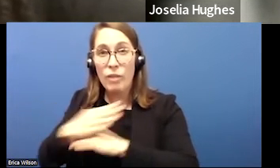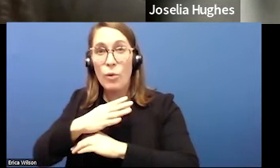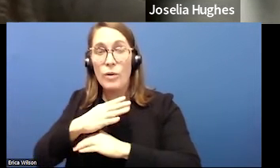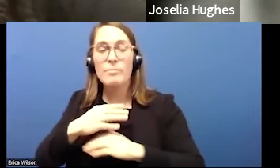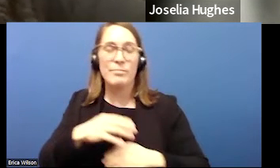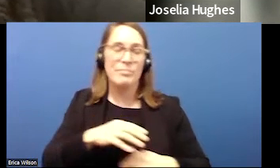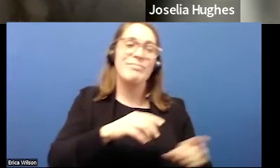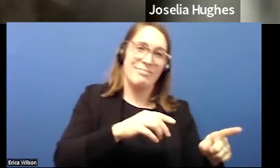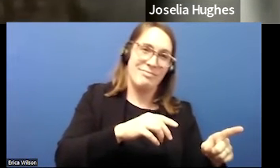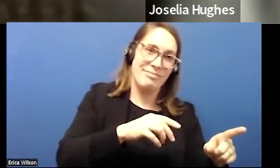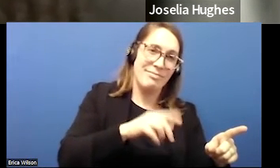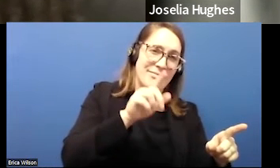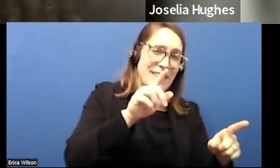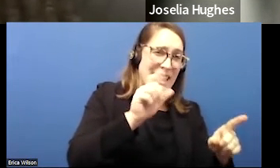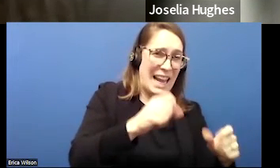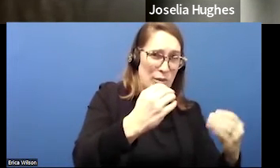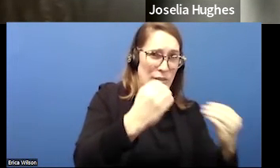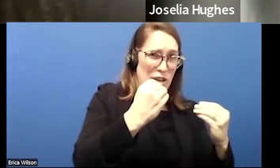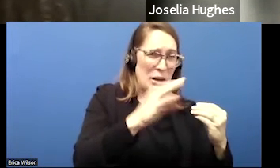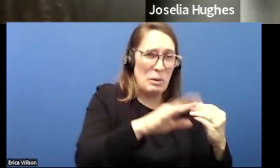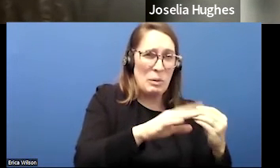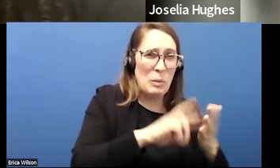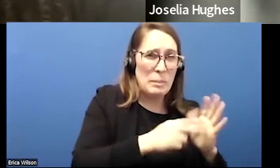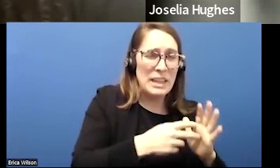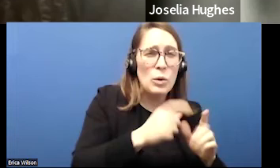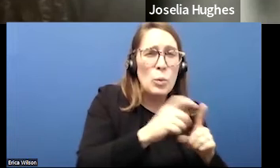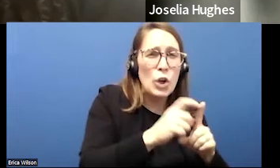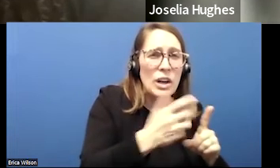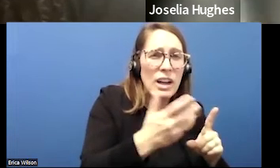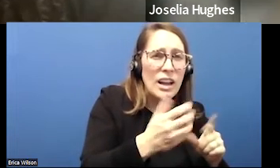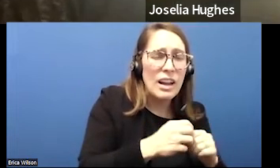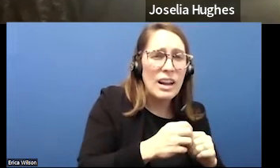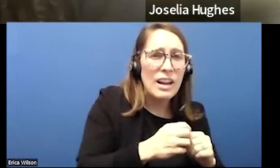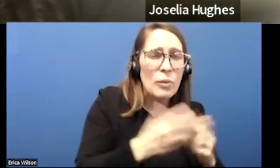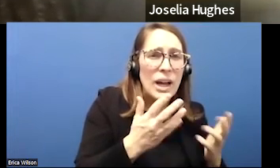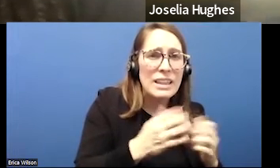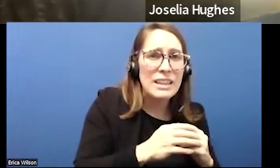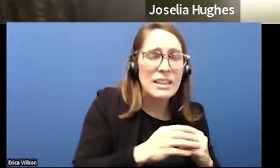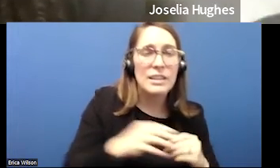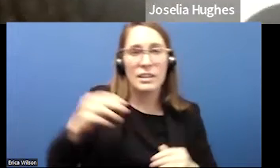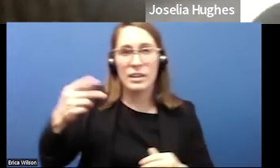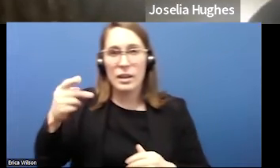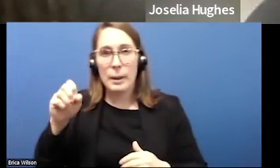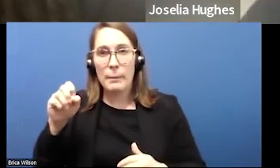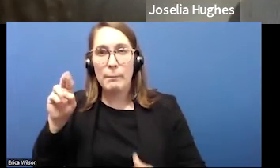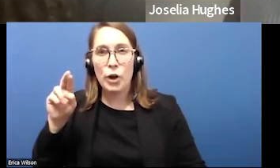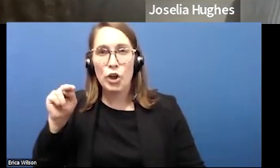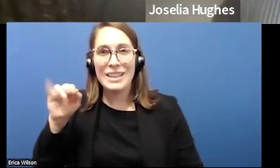is Kayla. Literacy moment. What is the word you use? And can you Pernicious. define it?